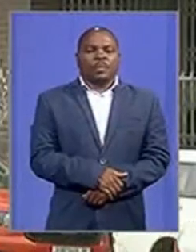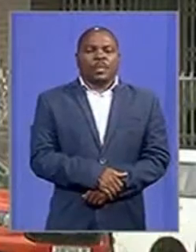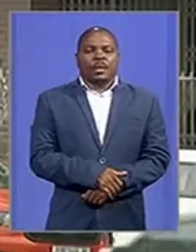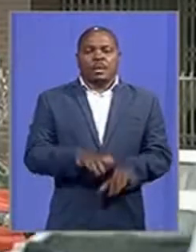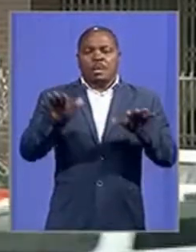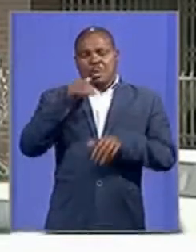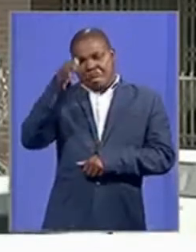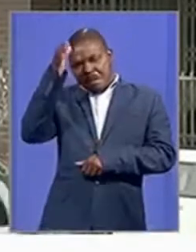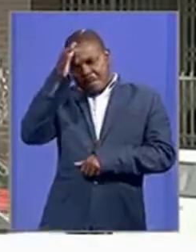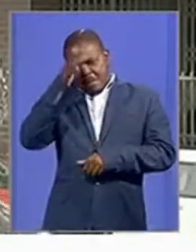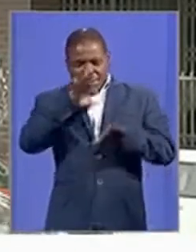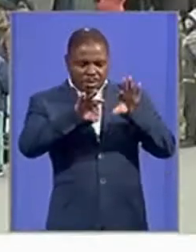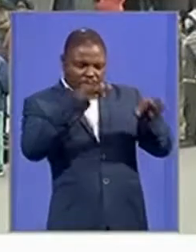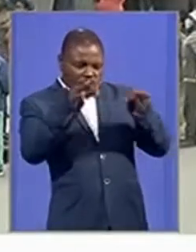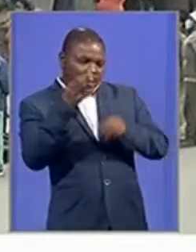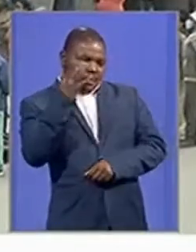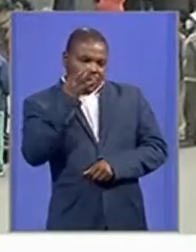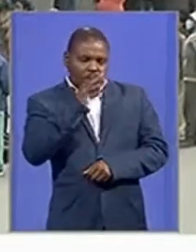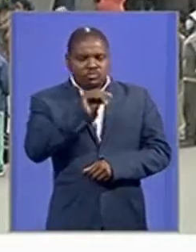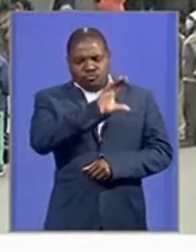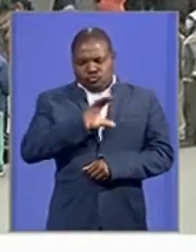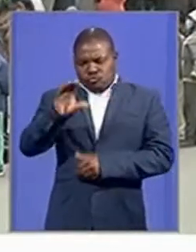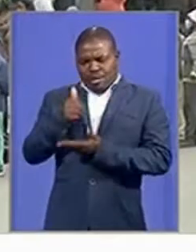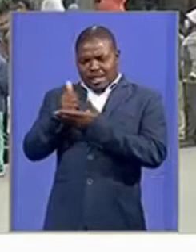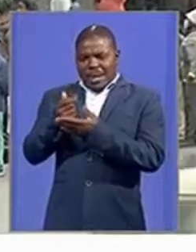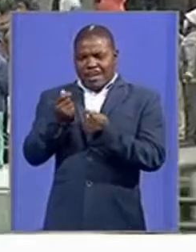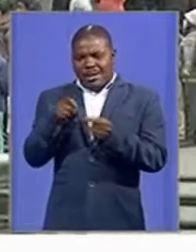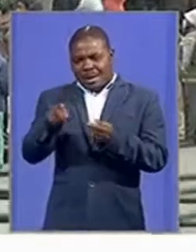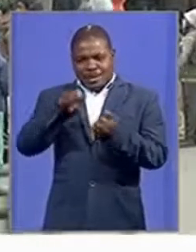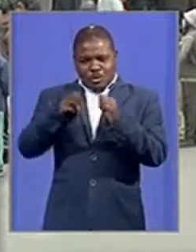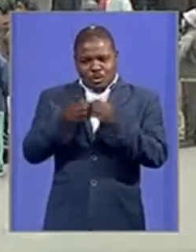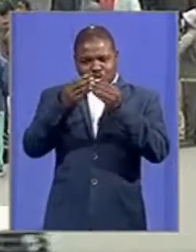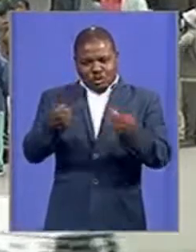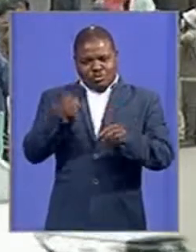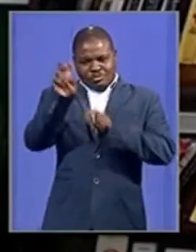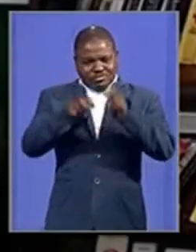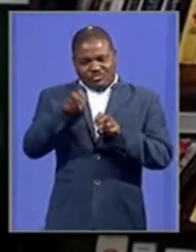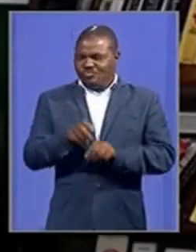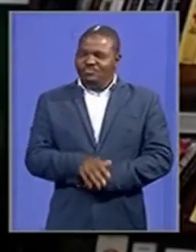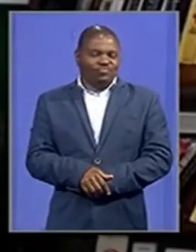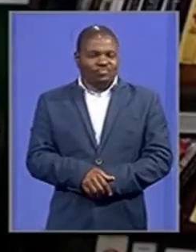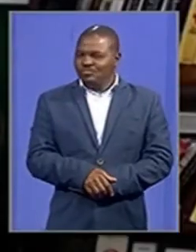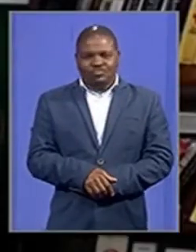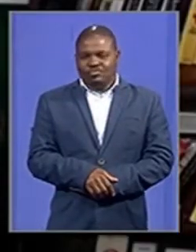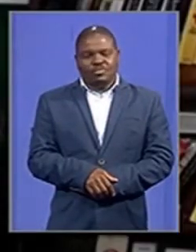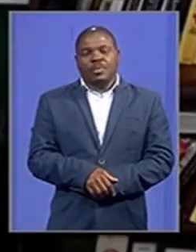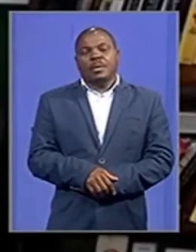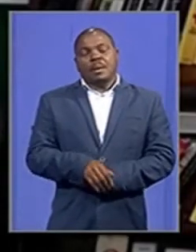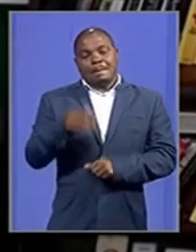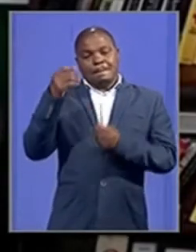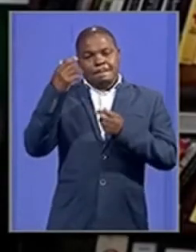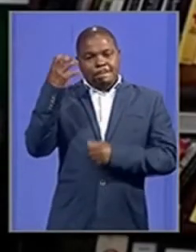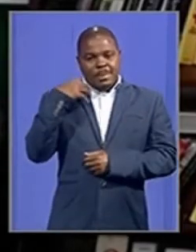Basekaseki ba re e leng fela tshegetso ya matlole ga e kitla e rarabolola go nna teng ga dikhuduego tsa loago. Tona Matlole Tito Mboweni o